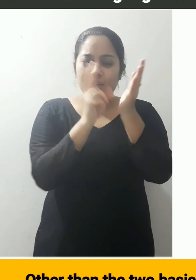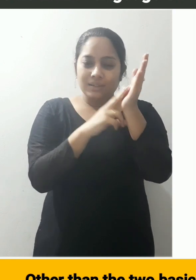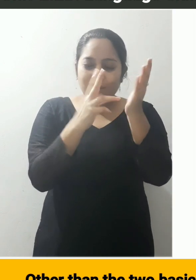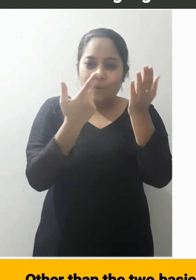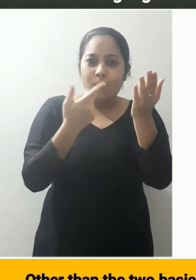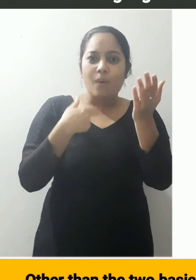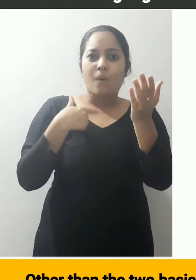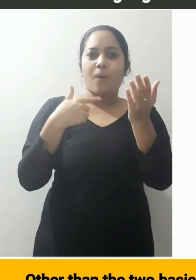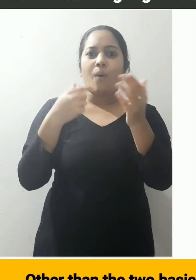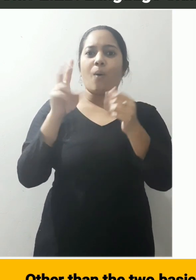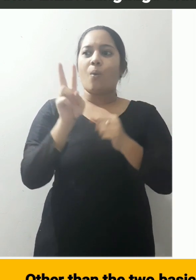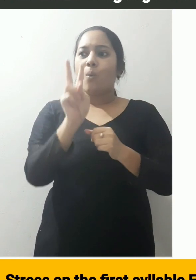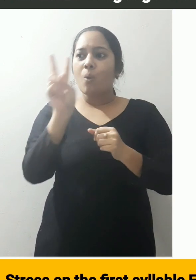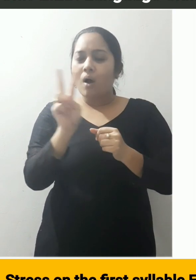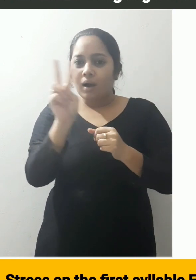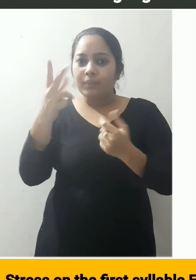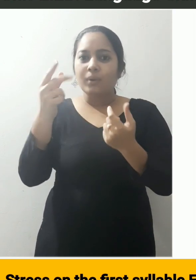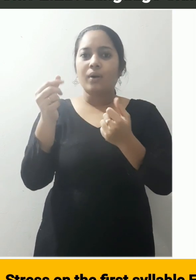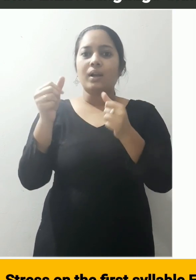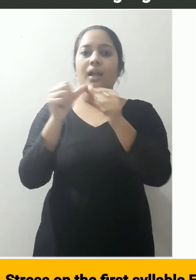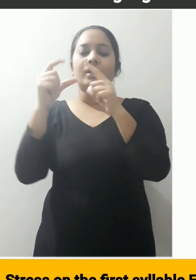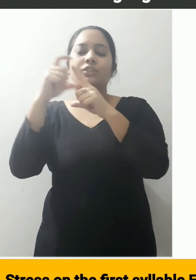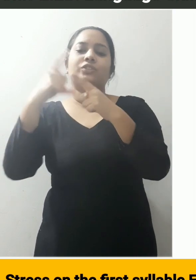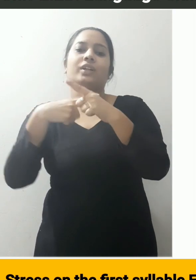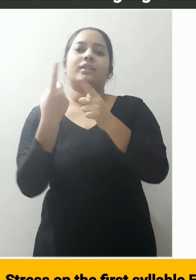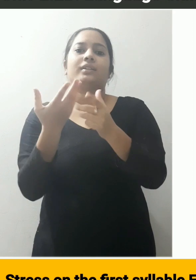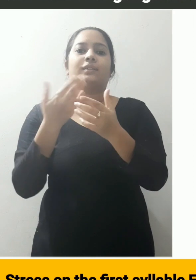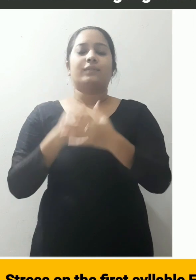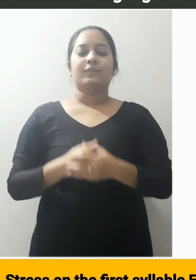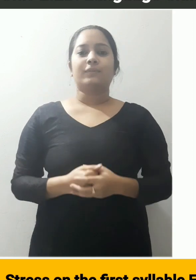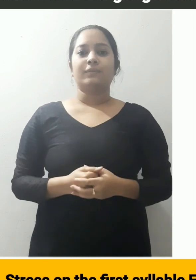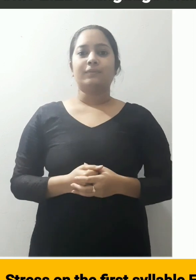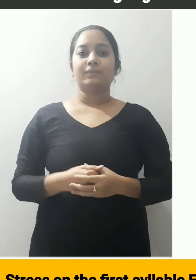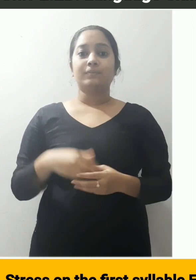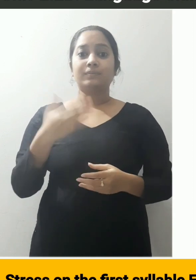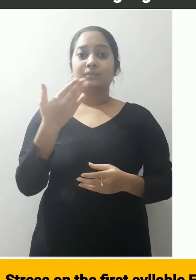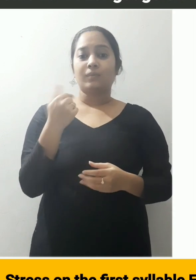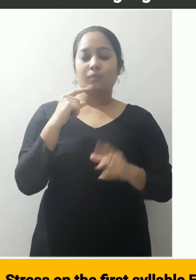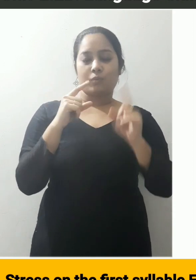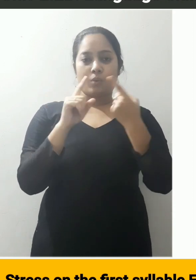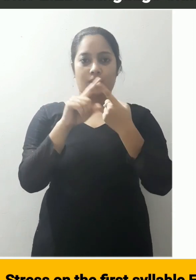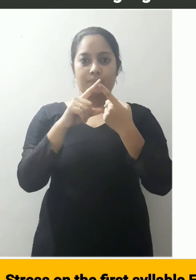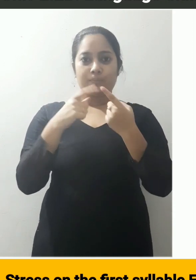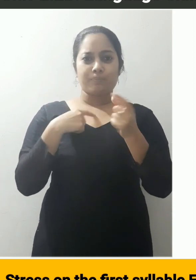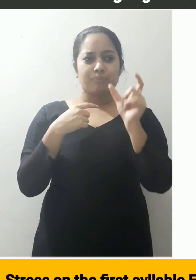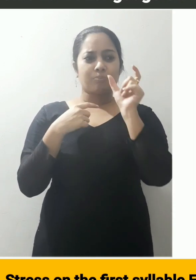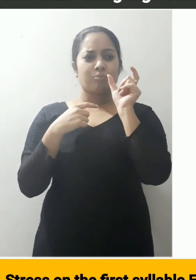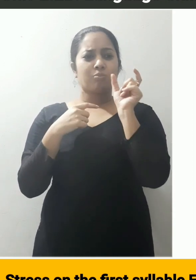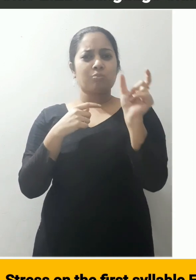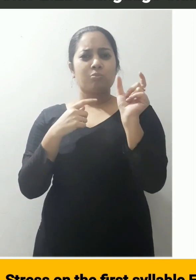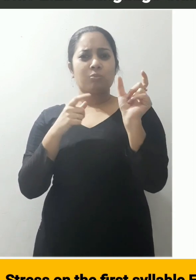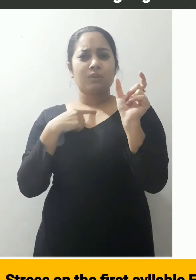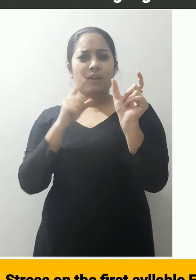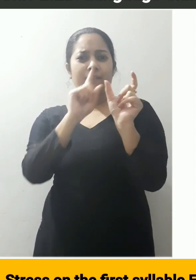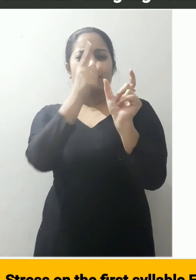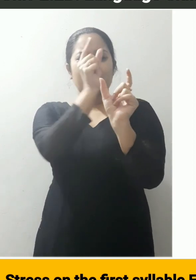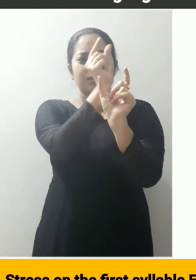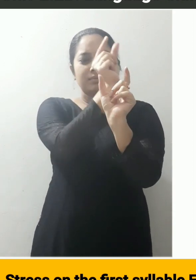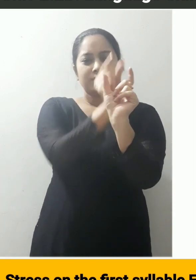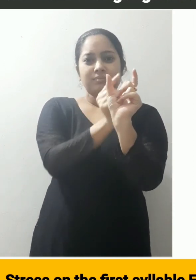or a verb. Number 1. Stress on the first syllable.